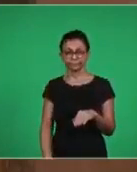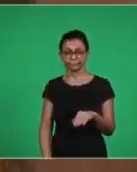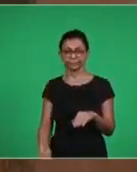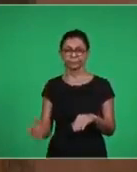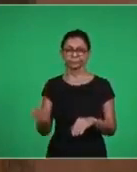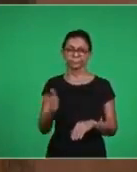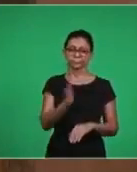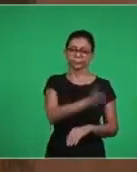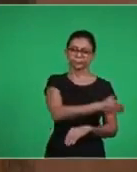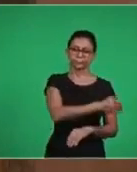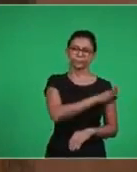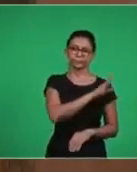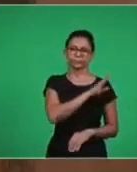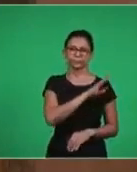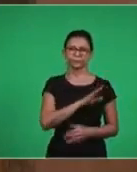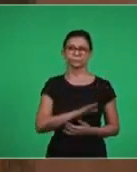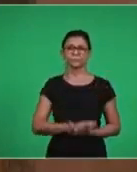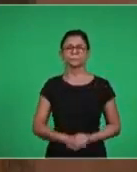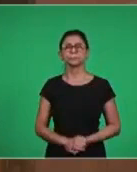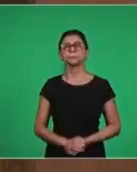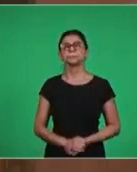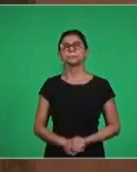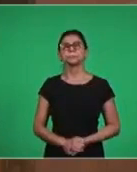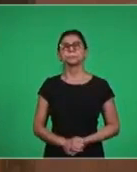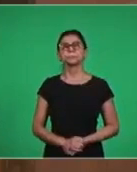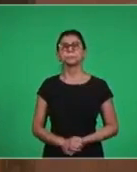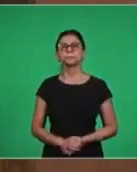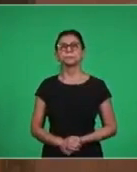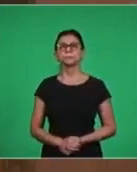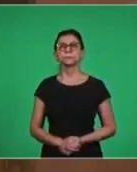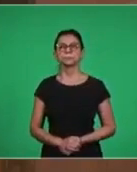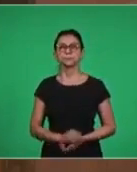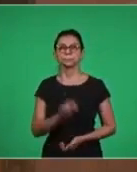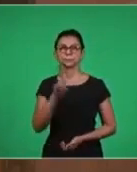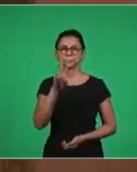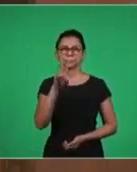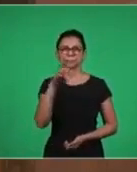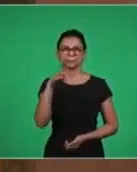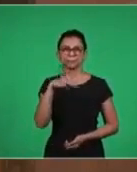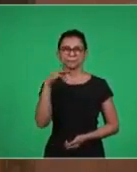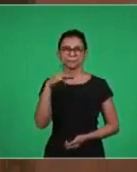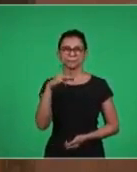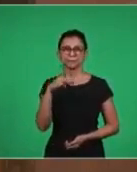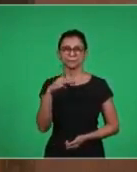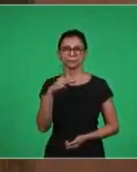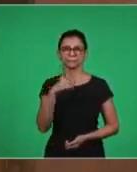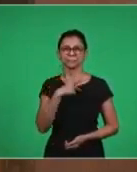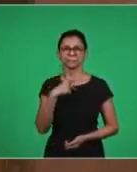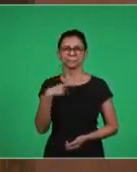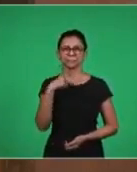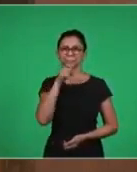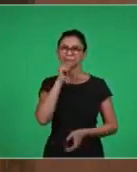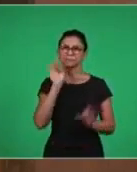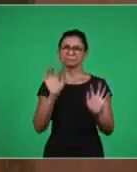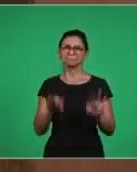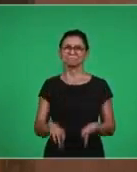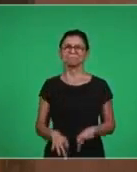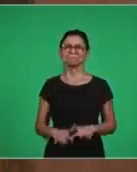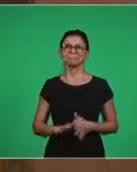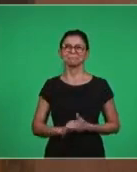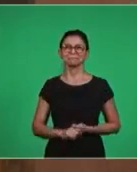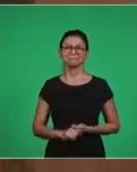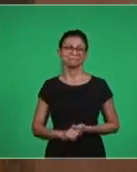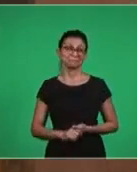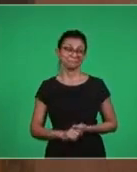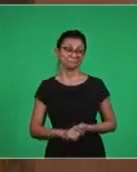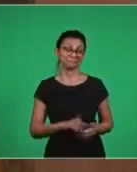talking about this. But I want to leave with the brethren here 2 minutes so the Pastor Jesus can finish it